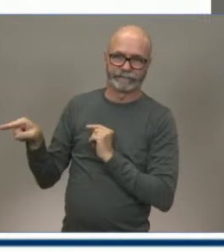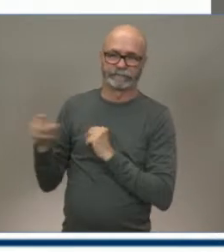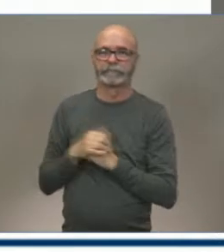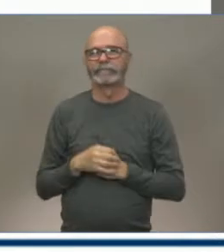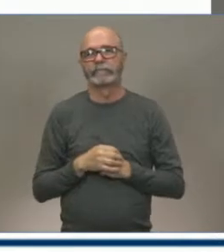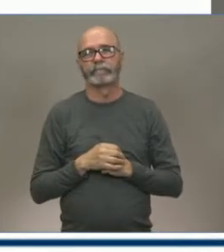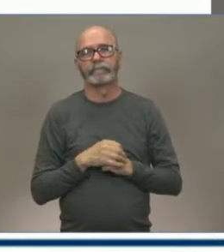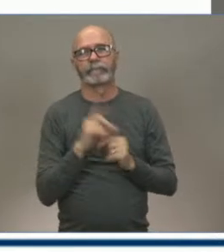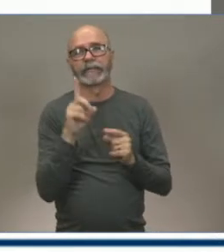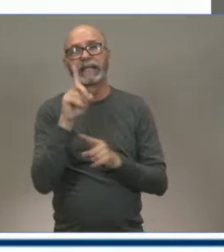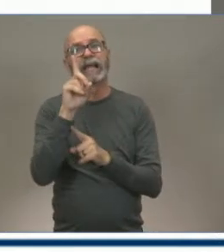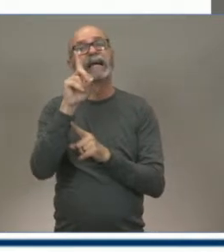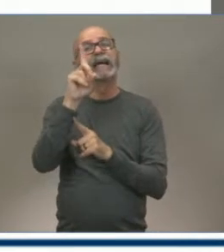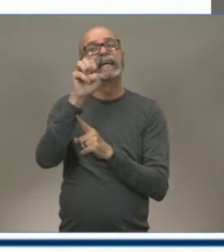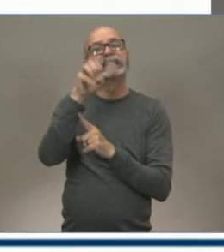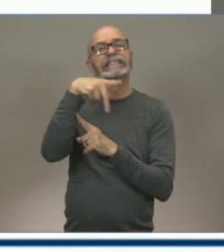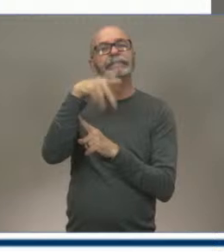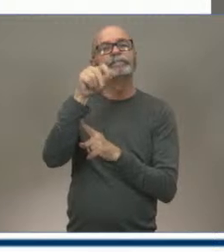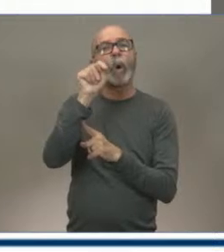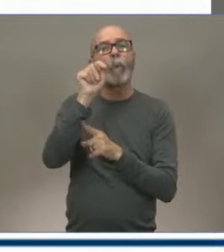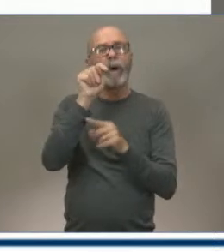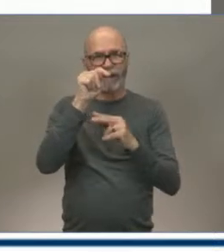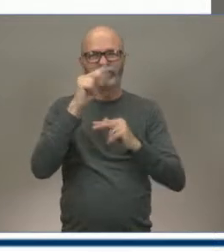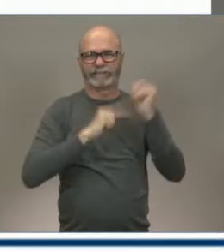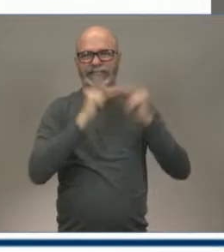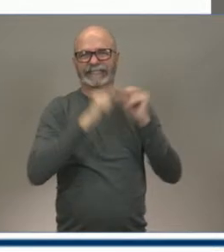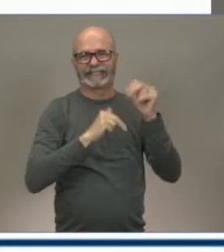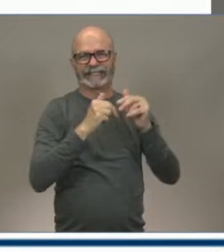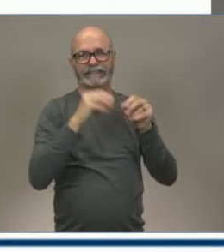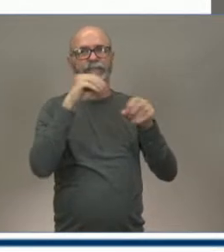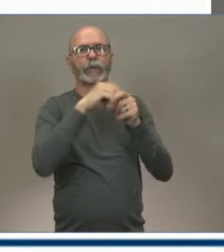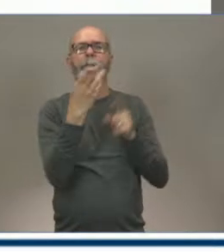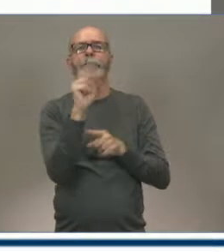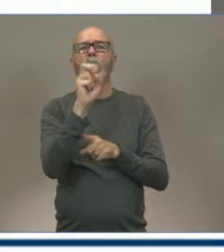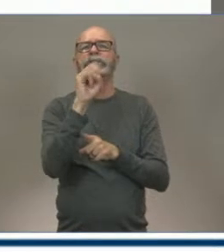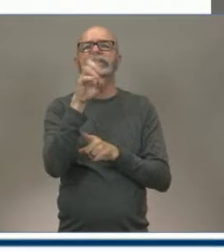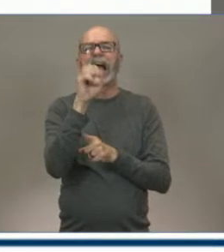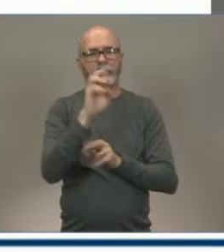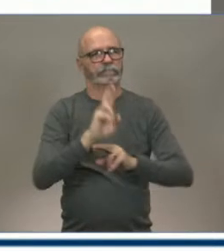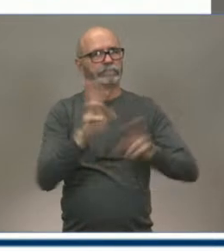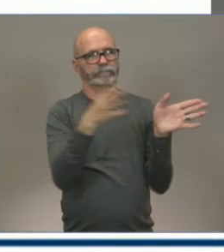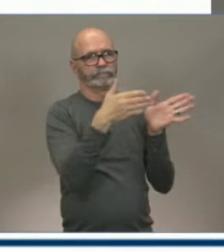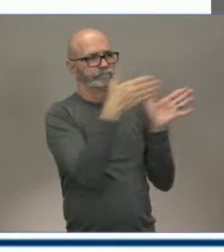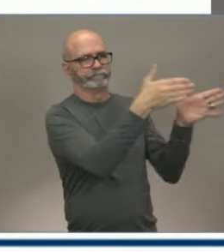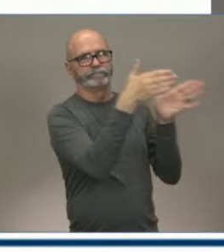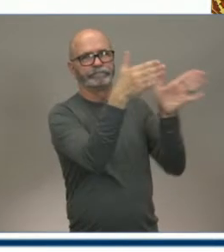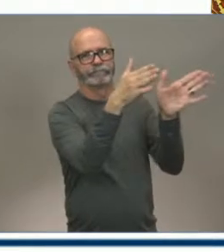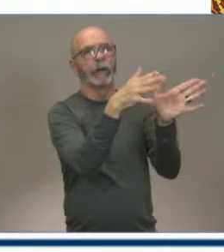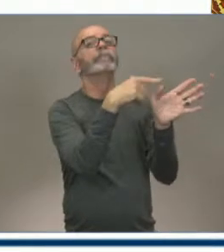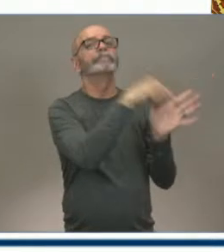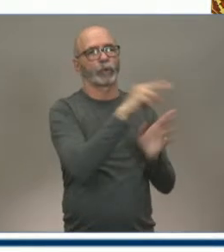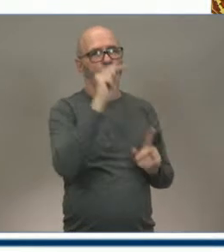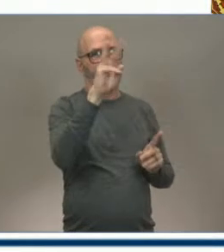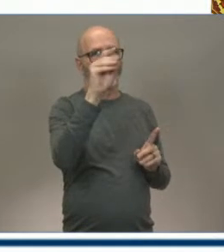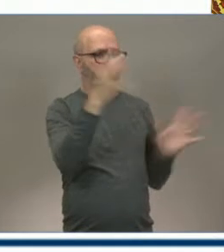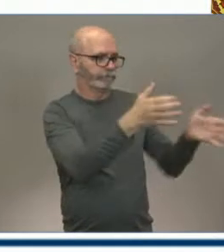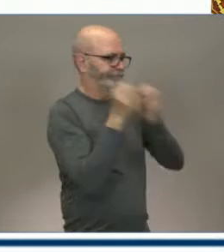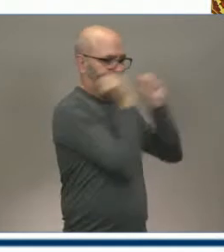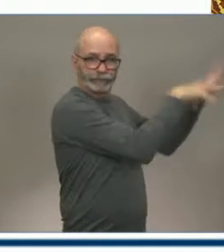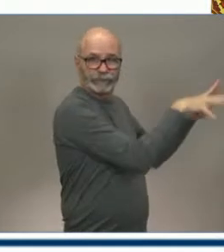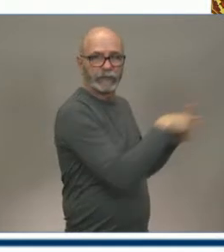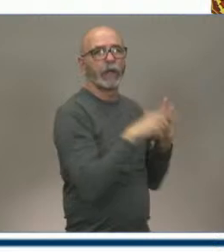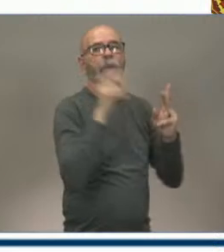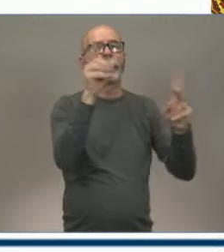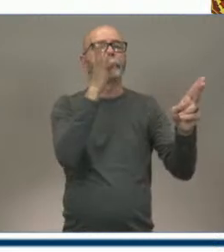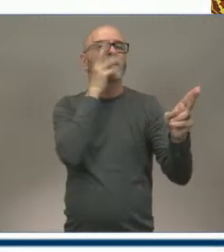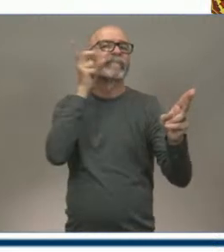two Northwood campuses, and then soon to the other long-term care facilities as well. Next, we'll go to Drake Lowthers from the